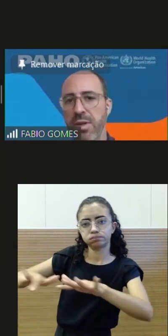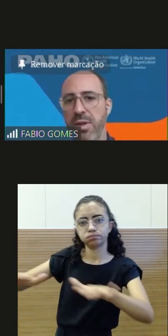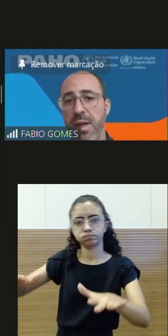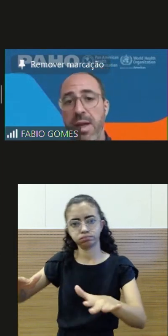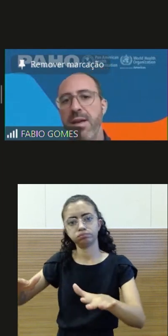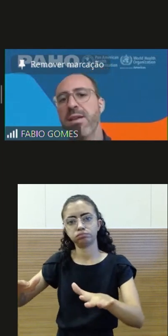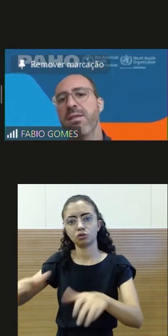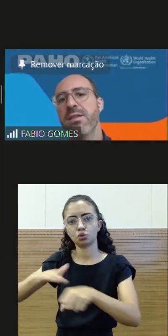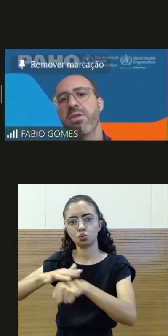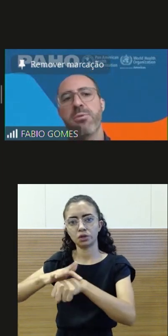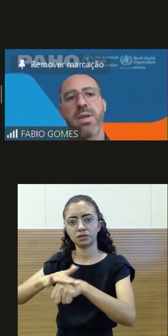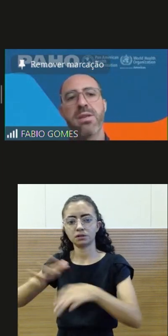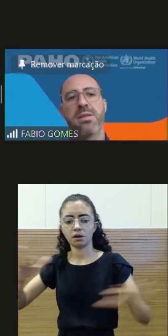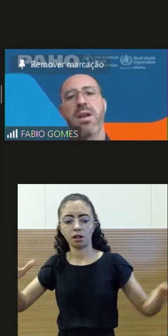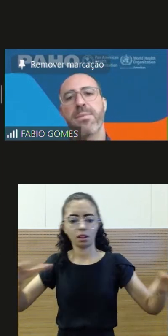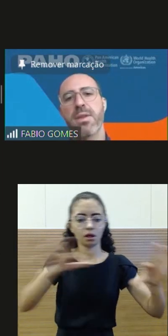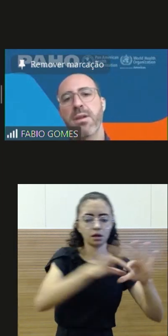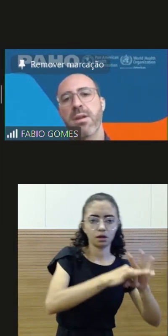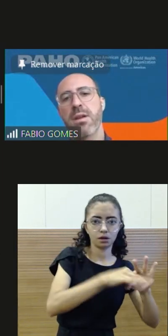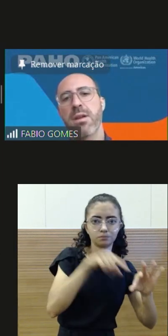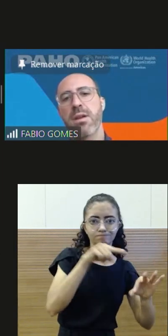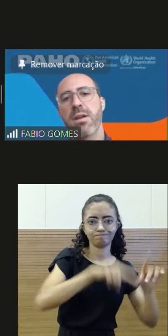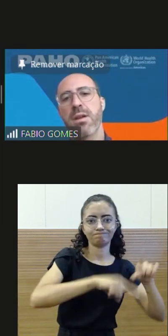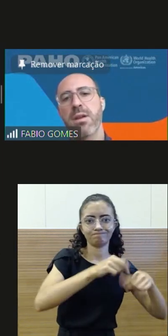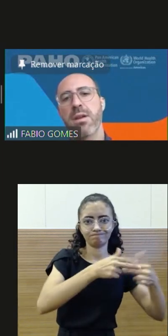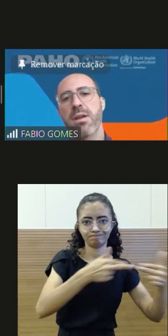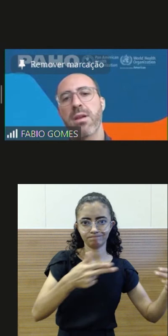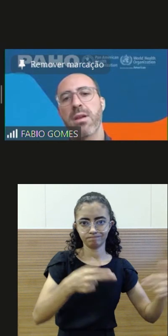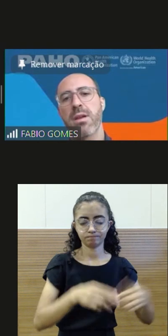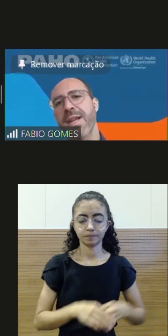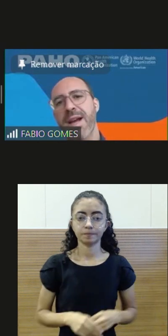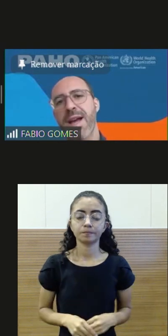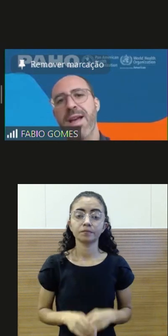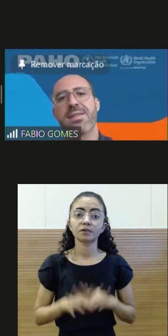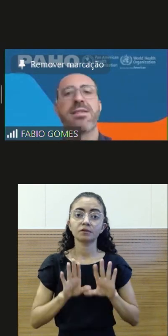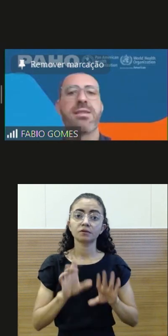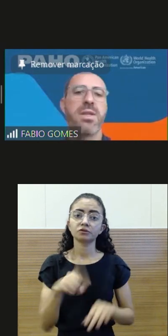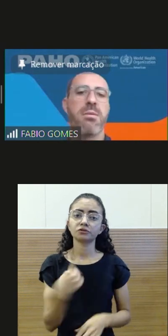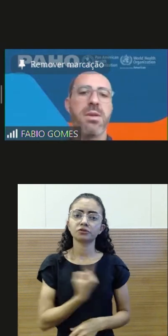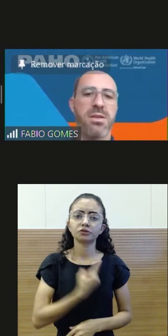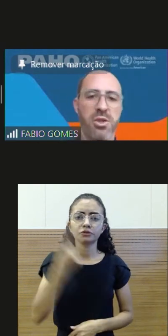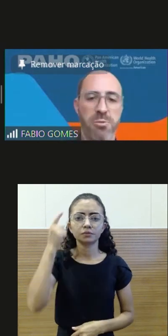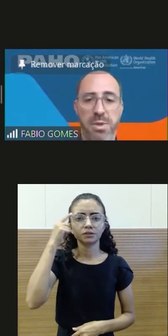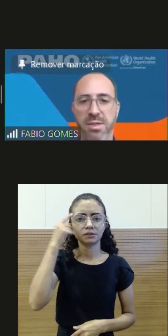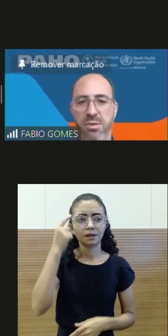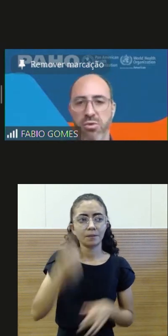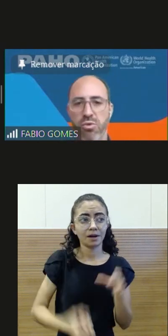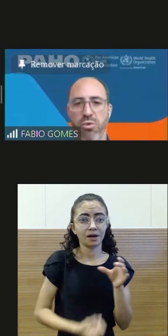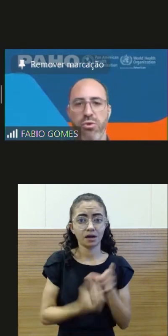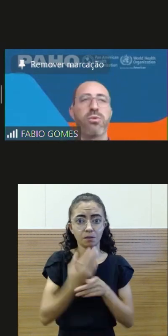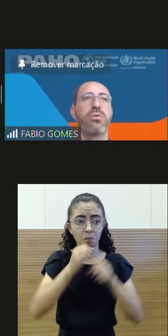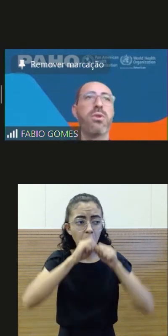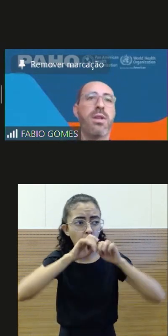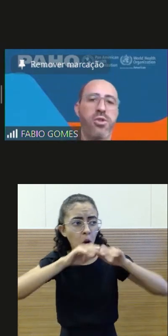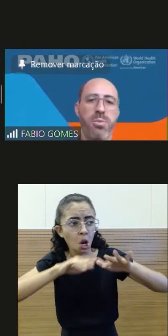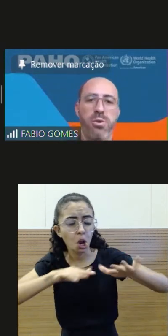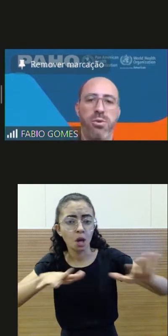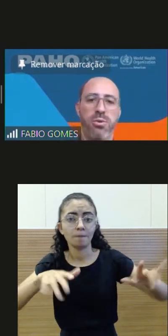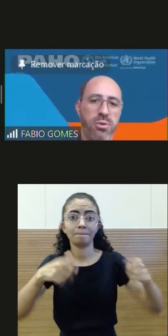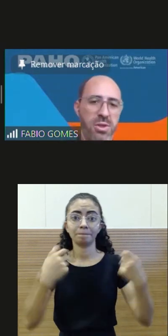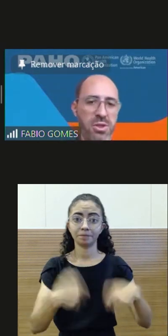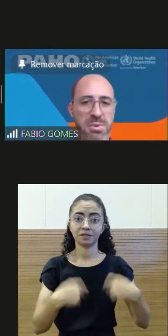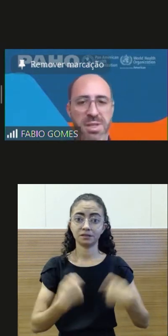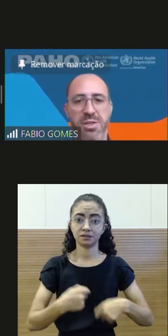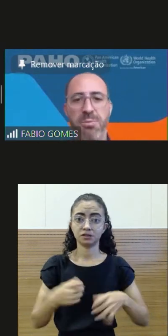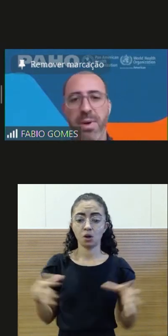of those diseases related to those products. So if we think about it, that to produce these